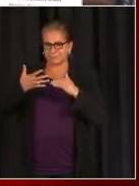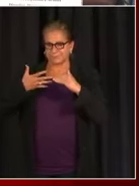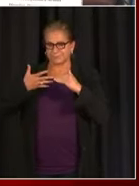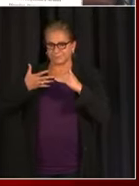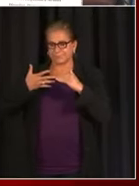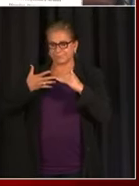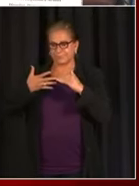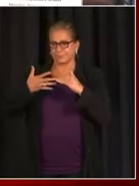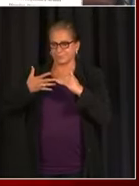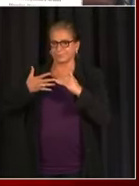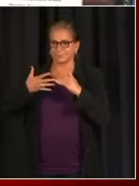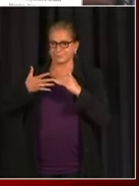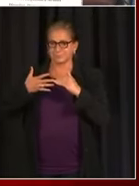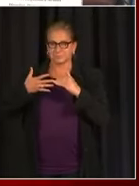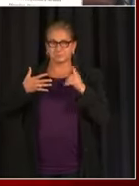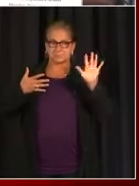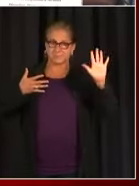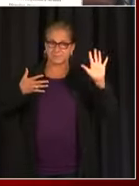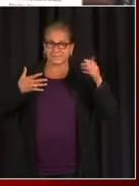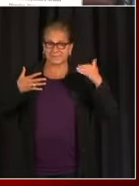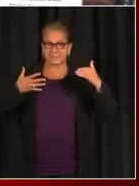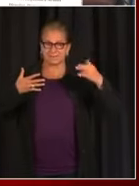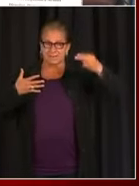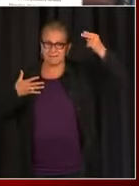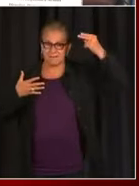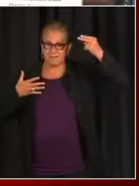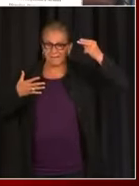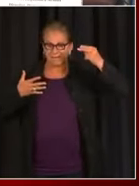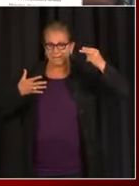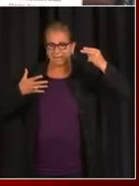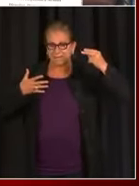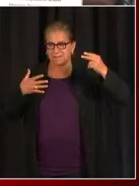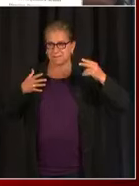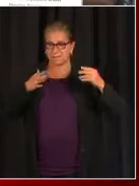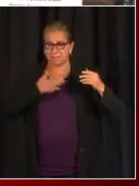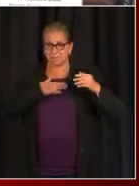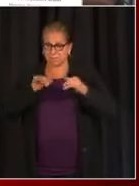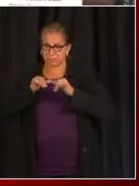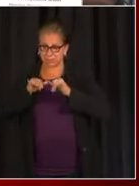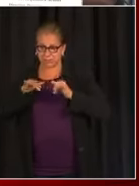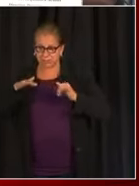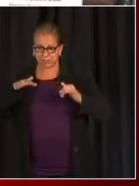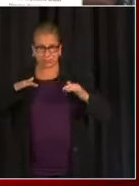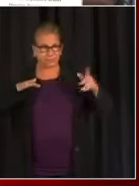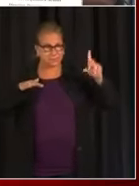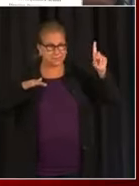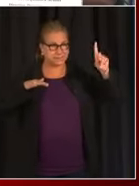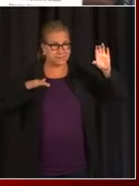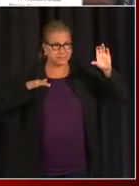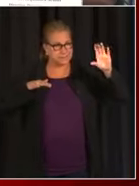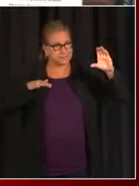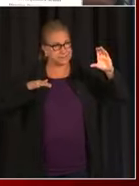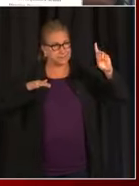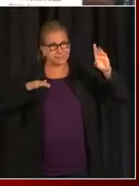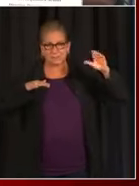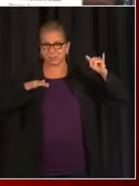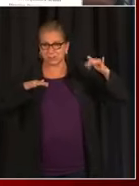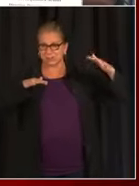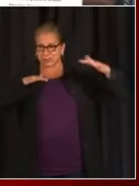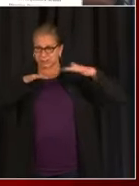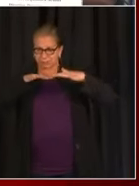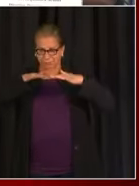the CDC's substantial category. So you will be mindful of that when you are reviewing and trying